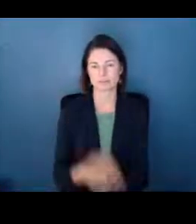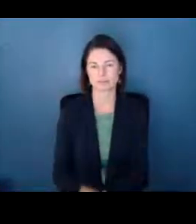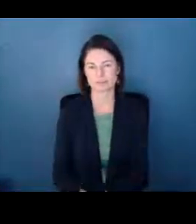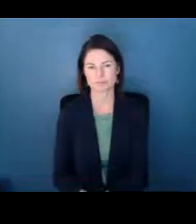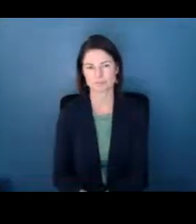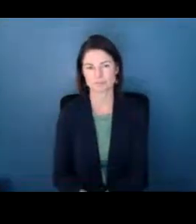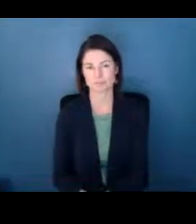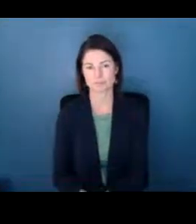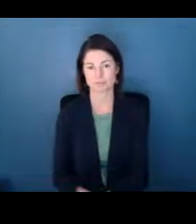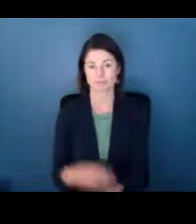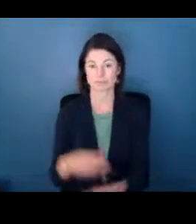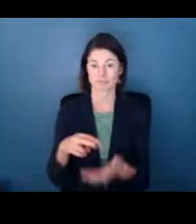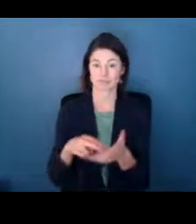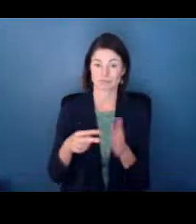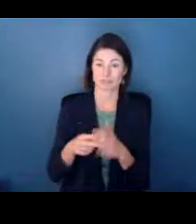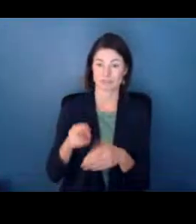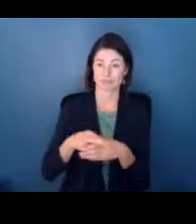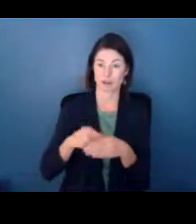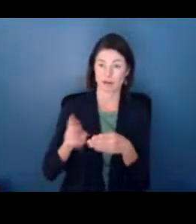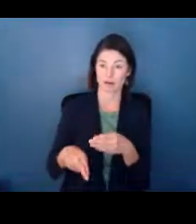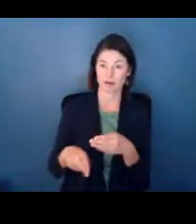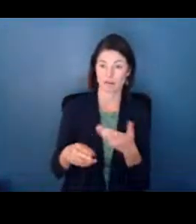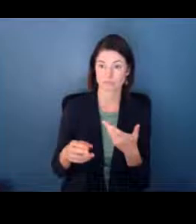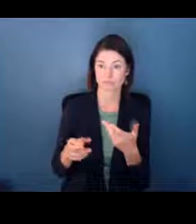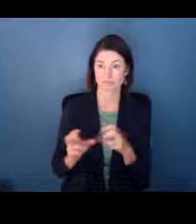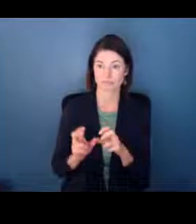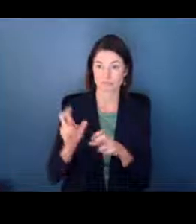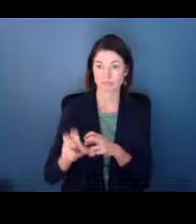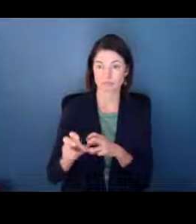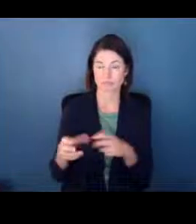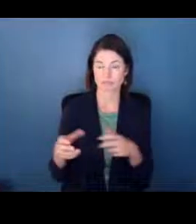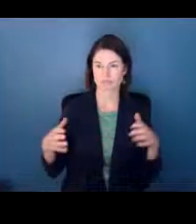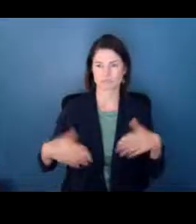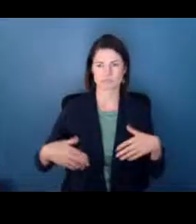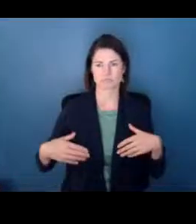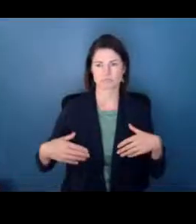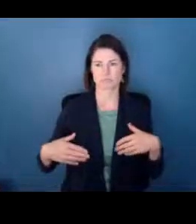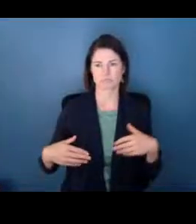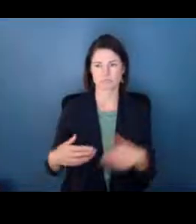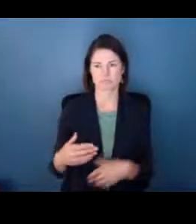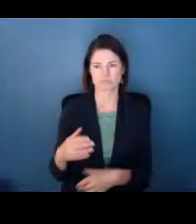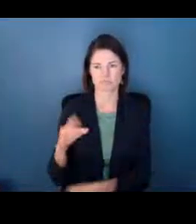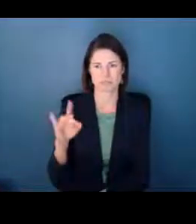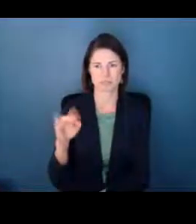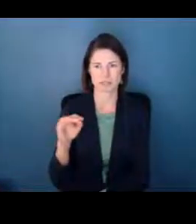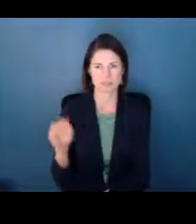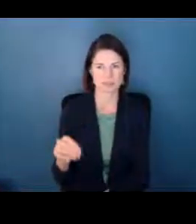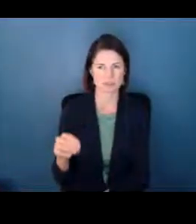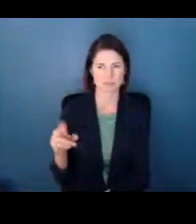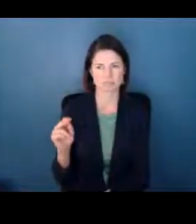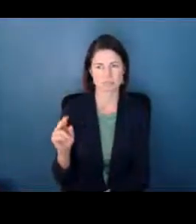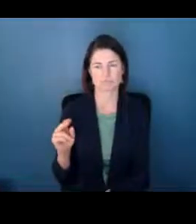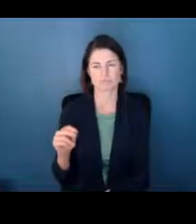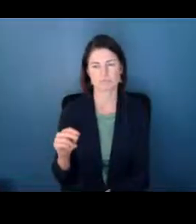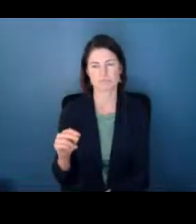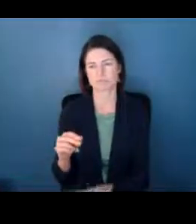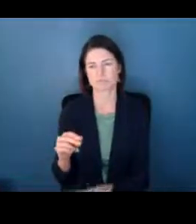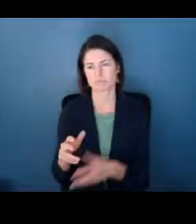seen outcomes in the form of investments in 88% of the work we're doing. There's still a lot of work to